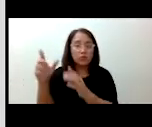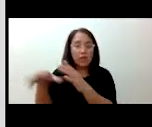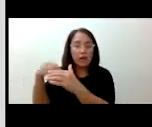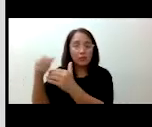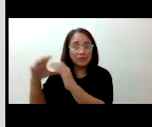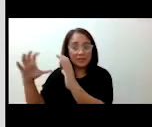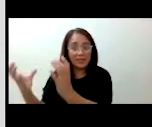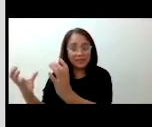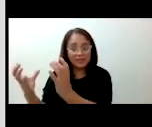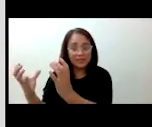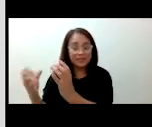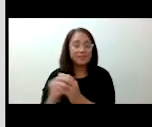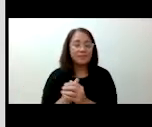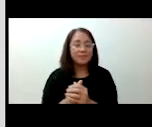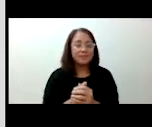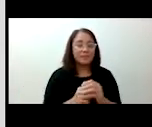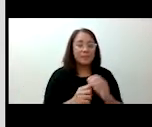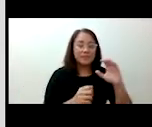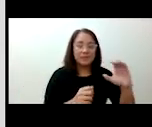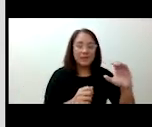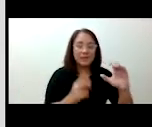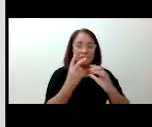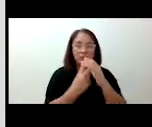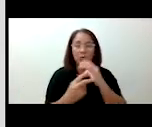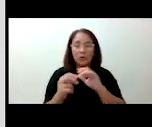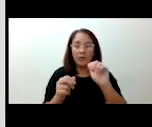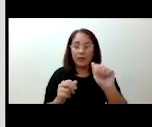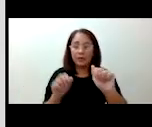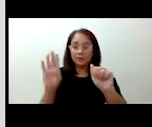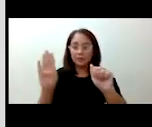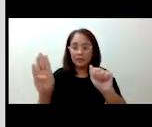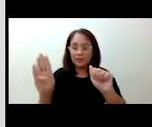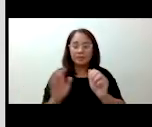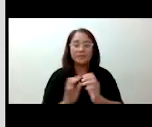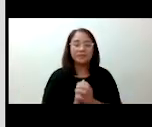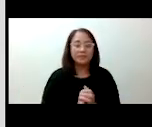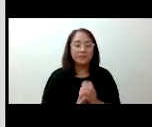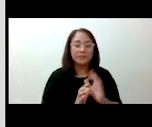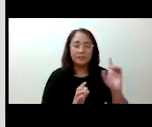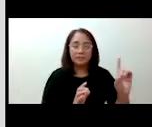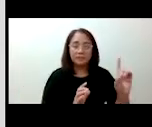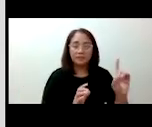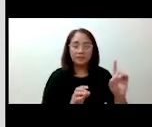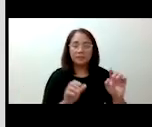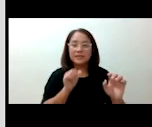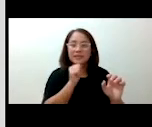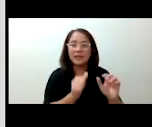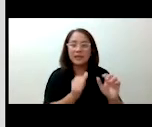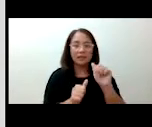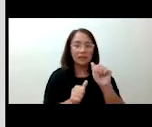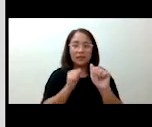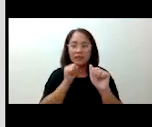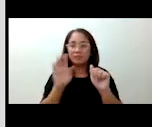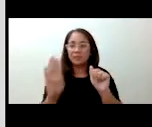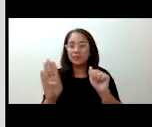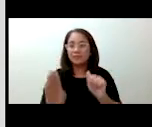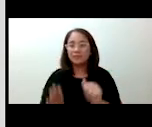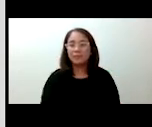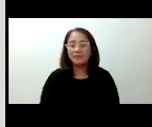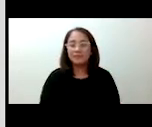class. C, both A and B. D, neither A nor B.